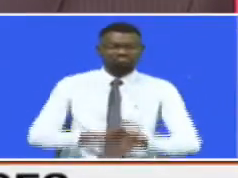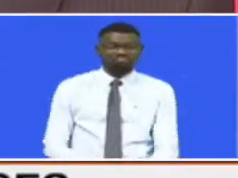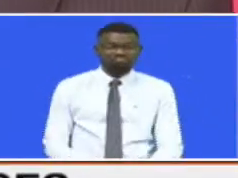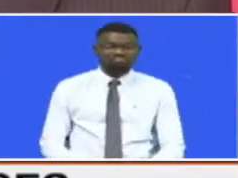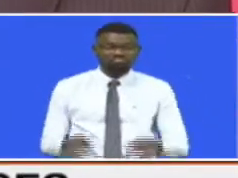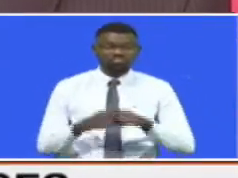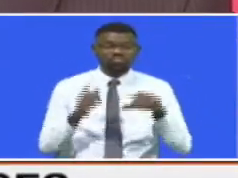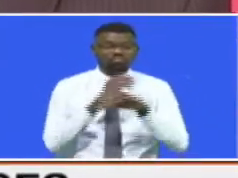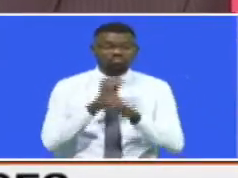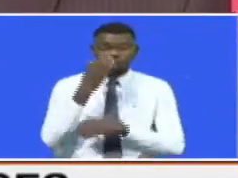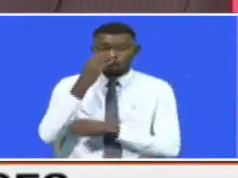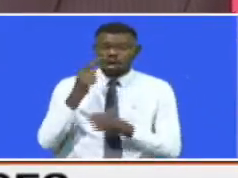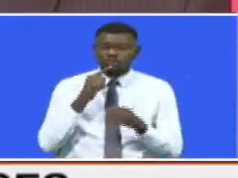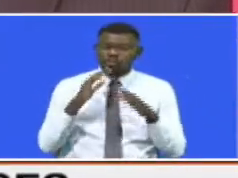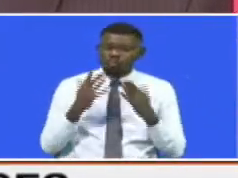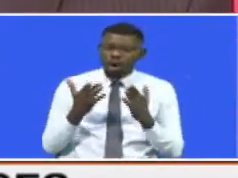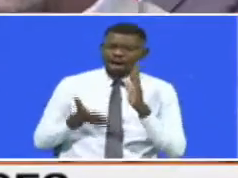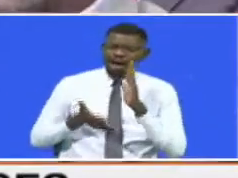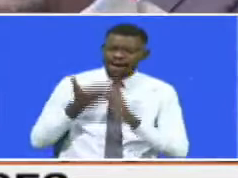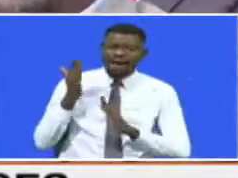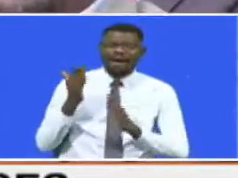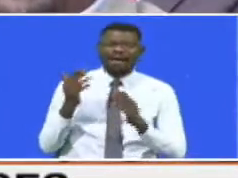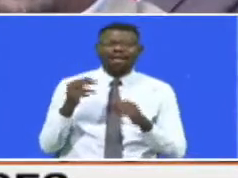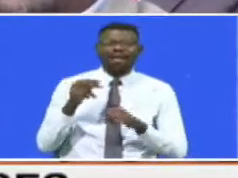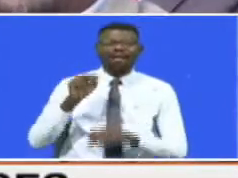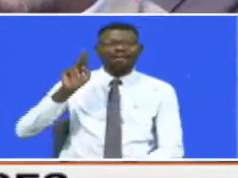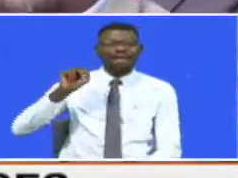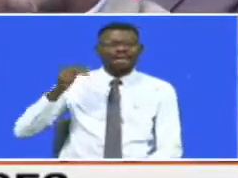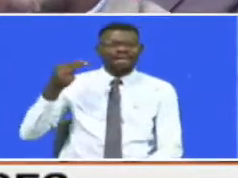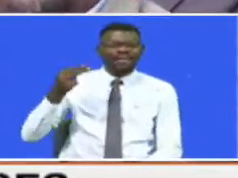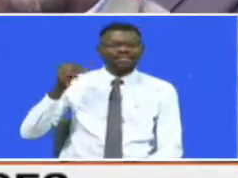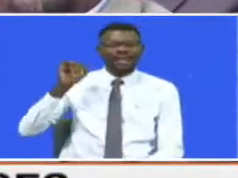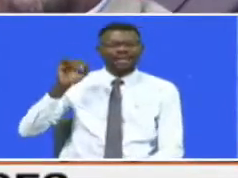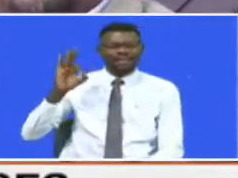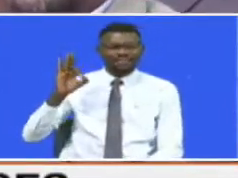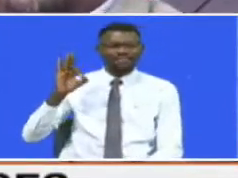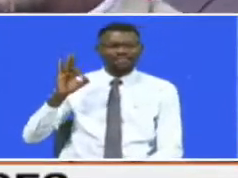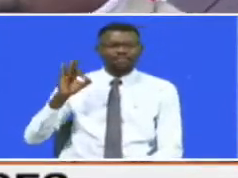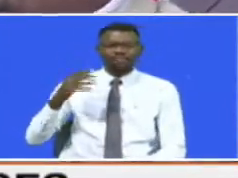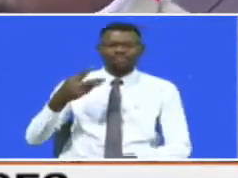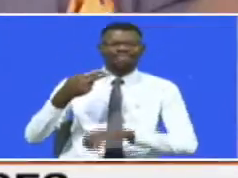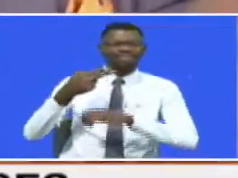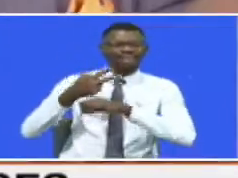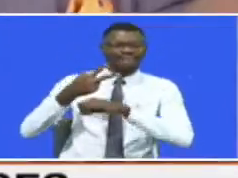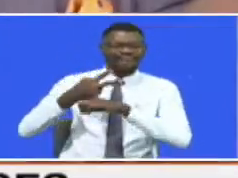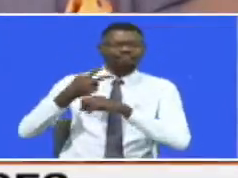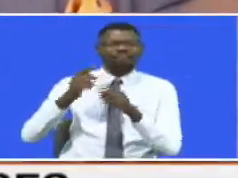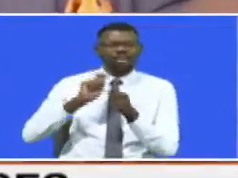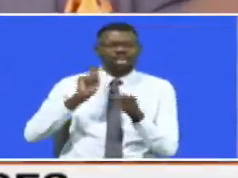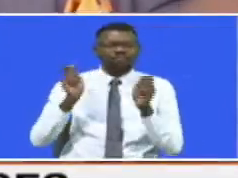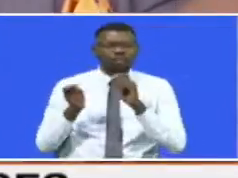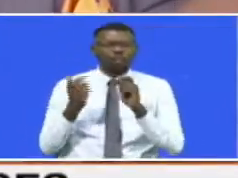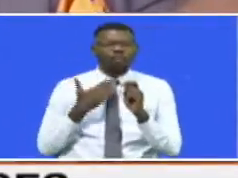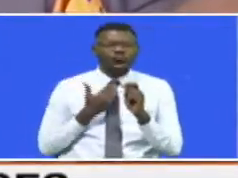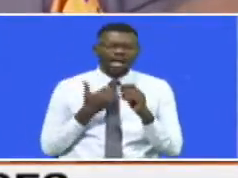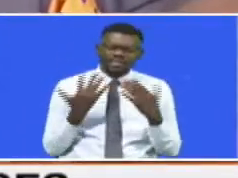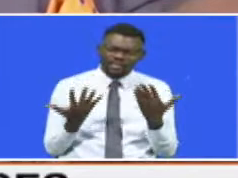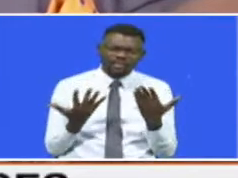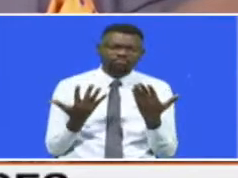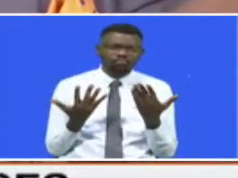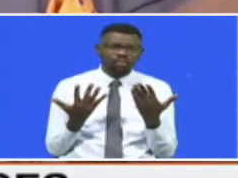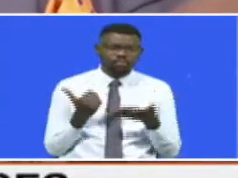Ruto has vowed to speed up the much-needed National Health Insurance Fund, NHIF, reforms, committing in making the